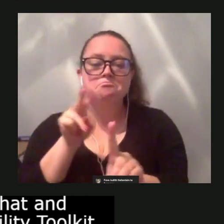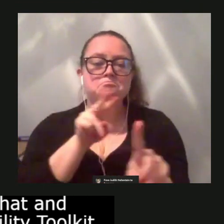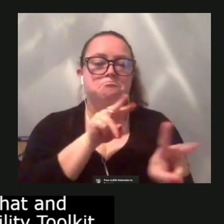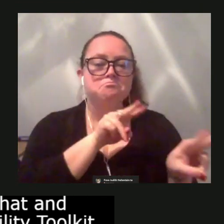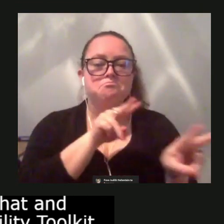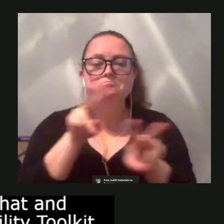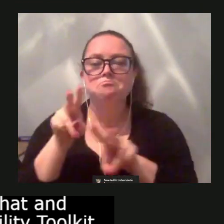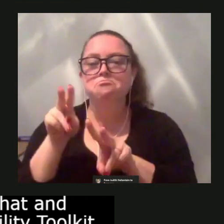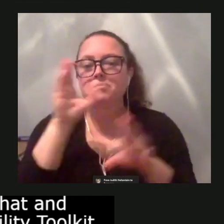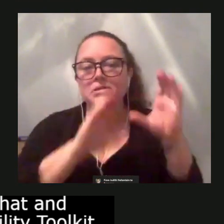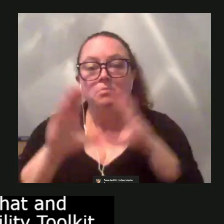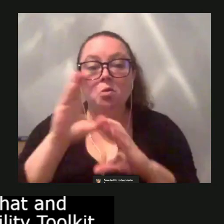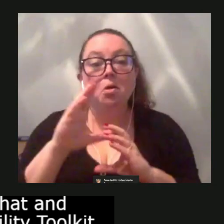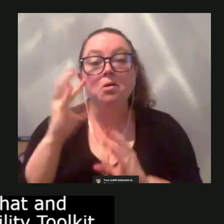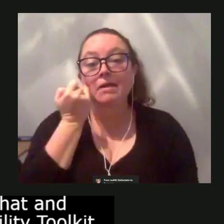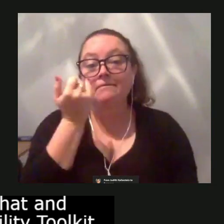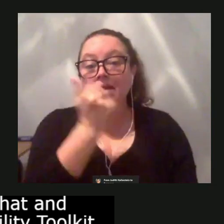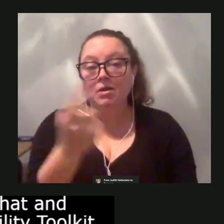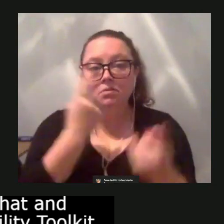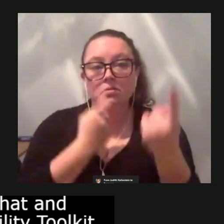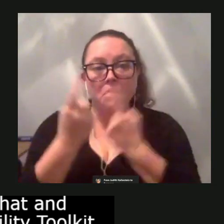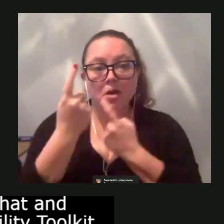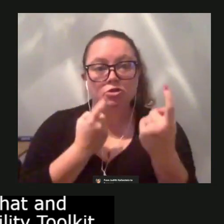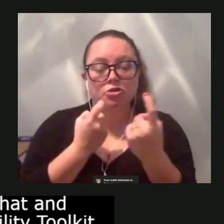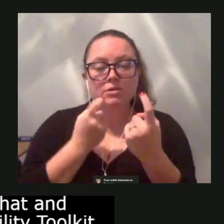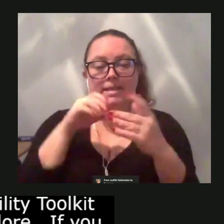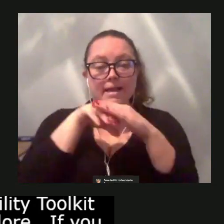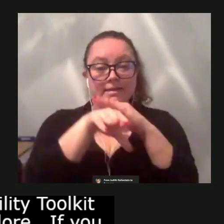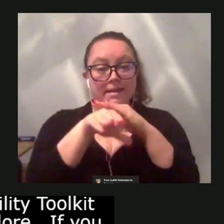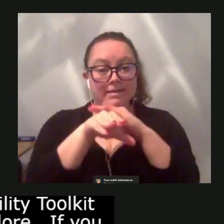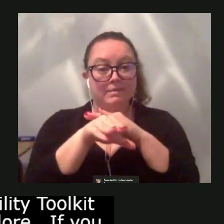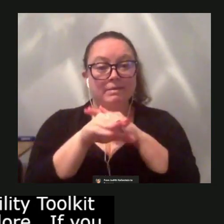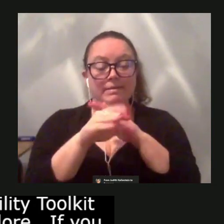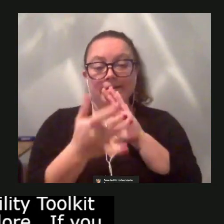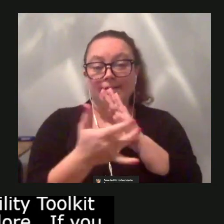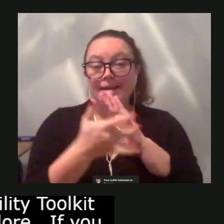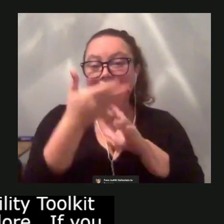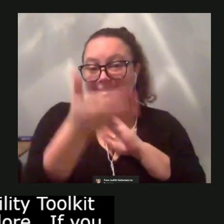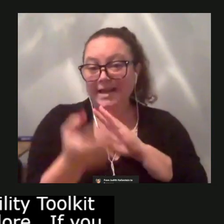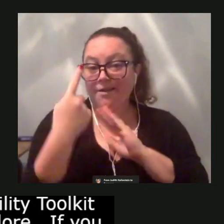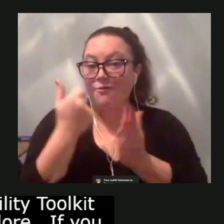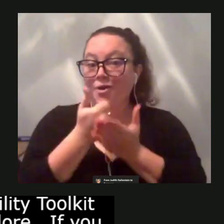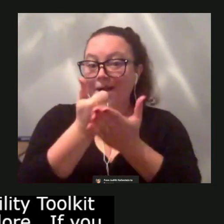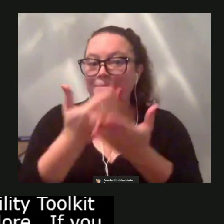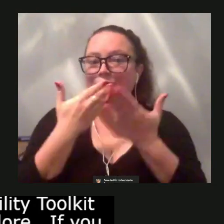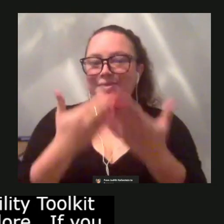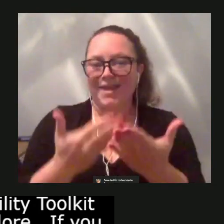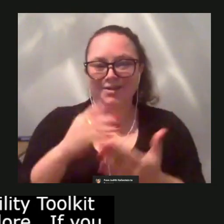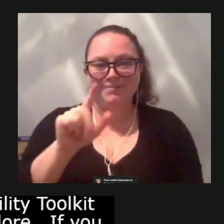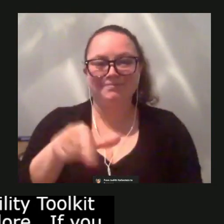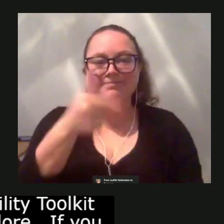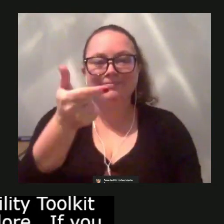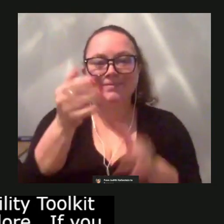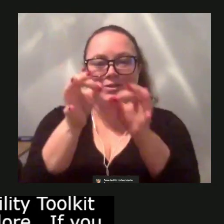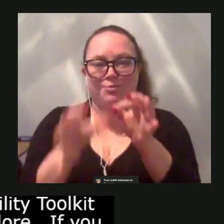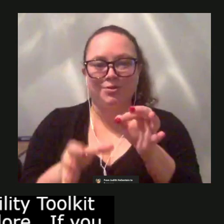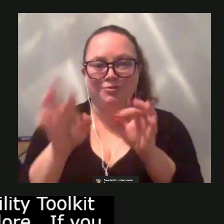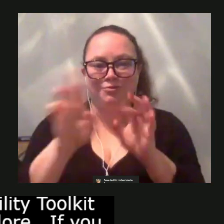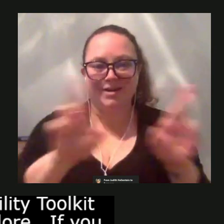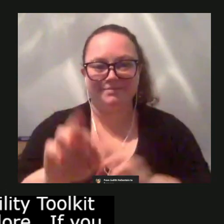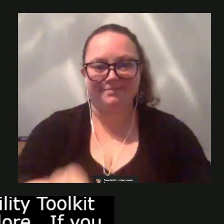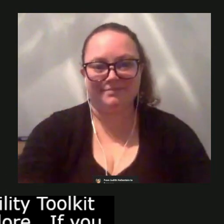any questions, our Accessibility SIG is there to help you out. Thank you. Judith, back to you.